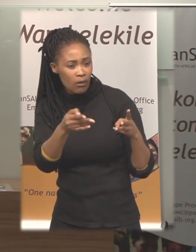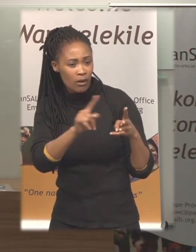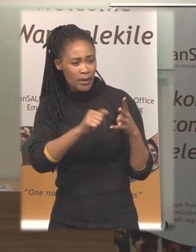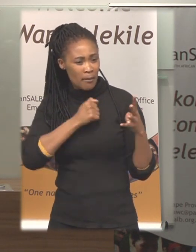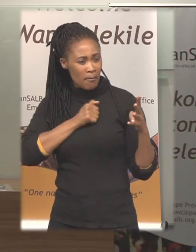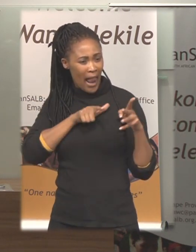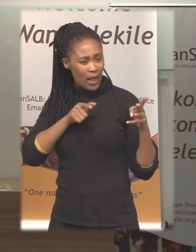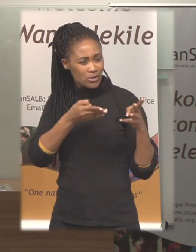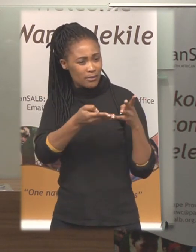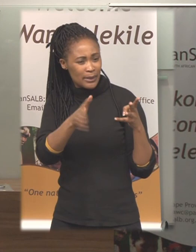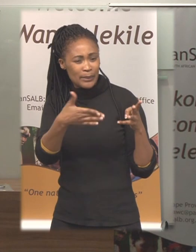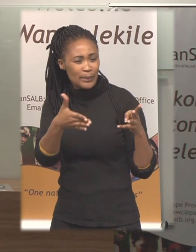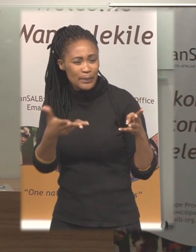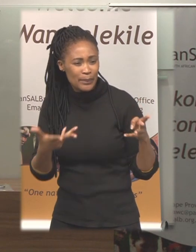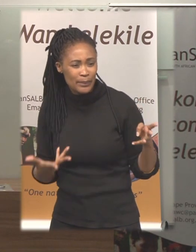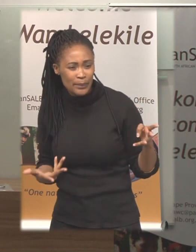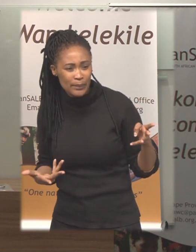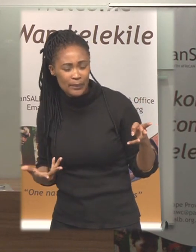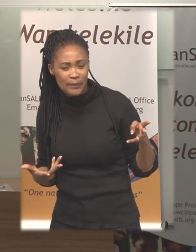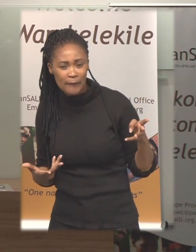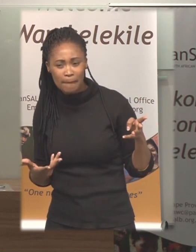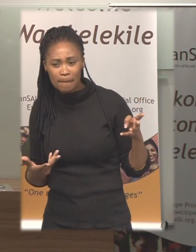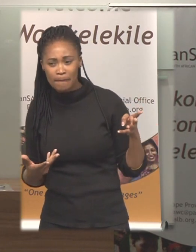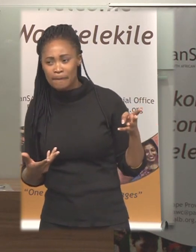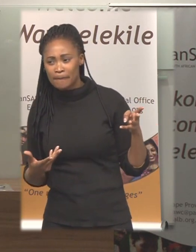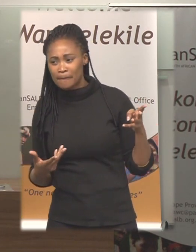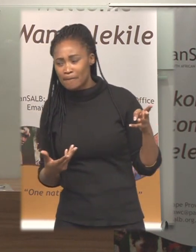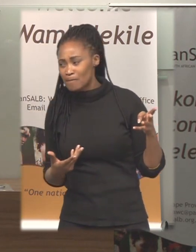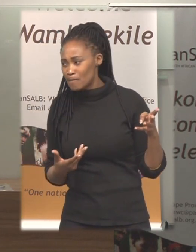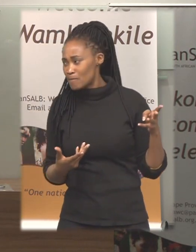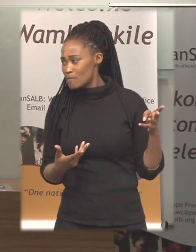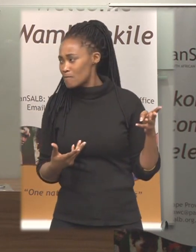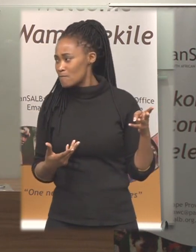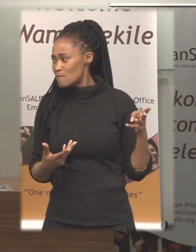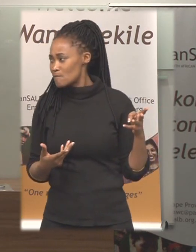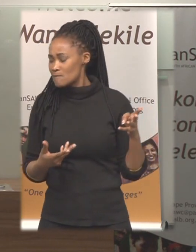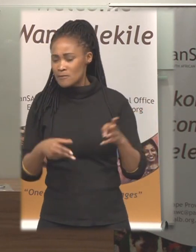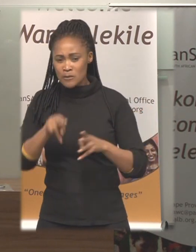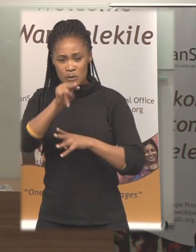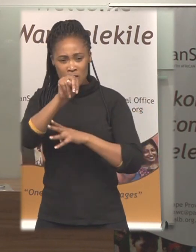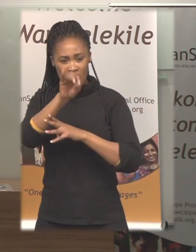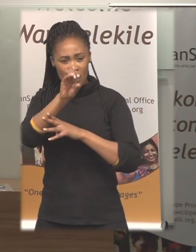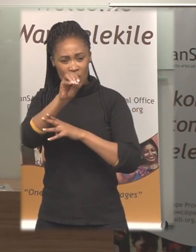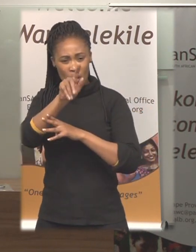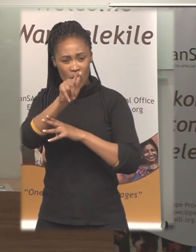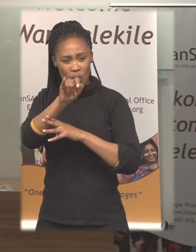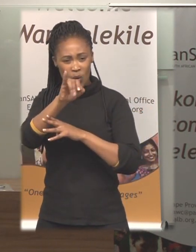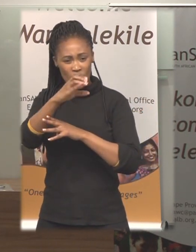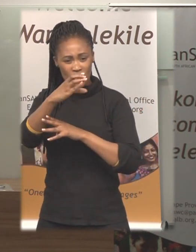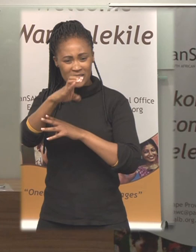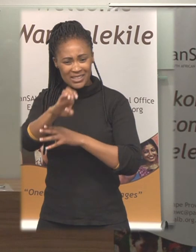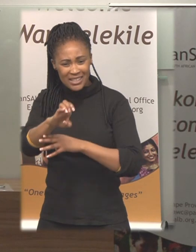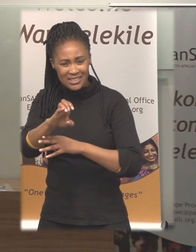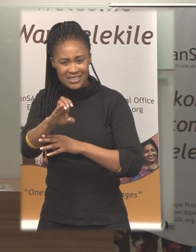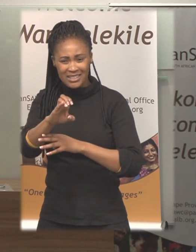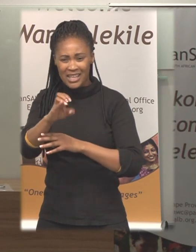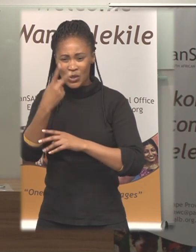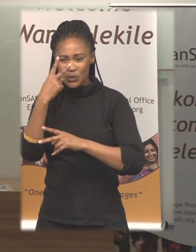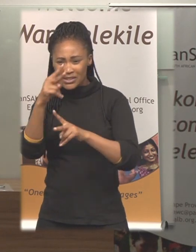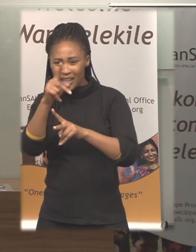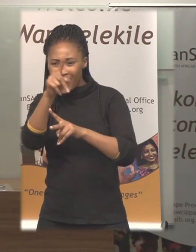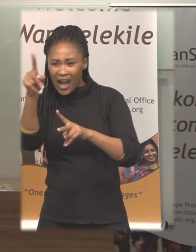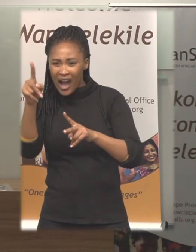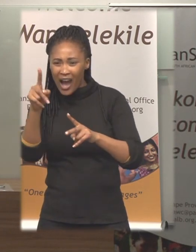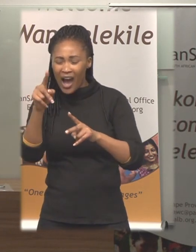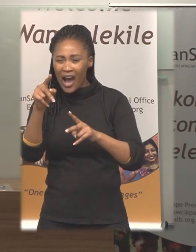electrical plant, notice is dangerous. Notice is Khafar. Notice is Ngozi. Where is the notice for